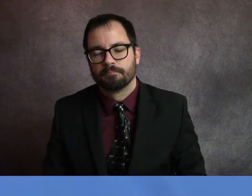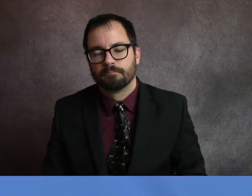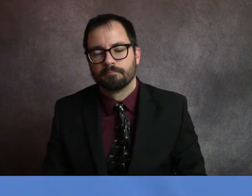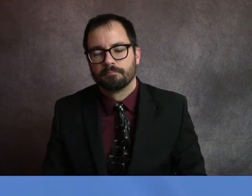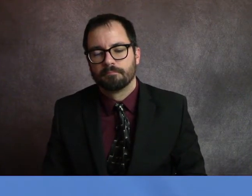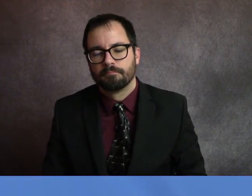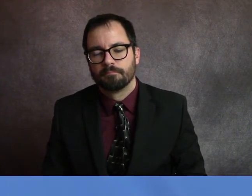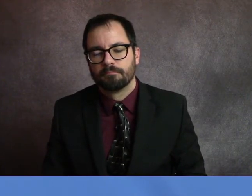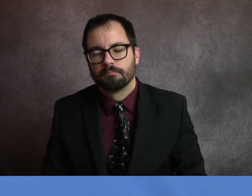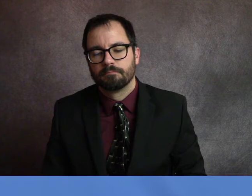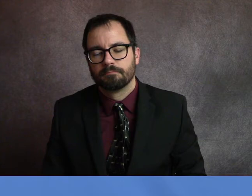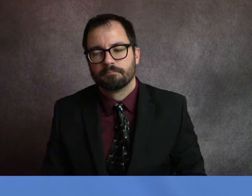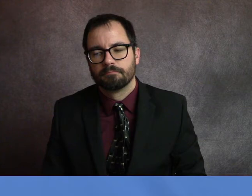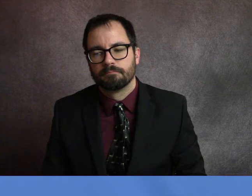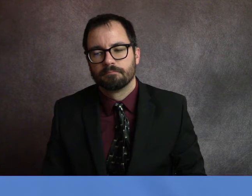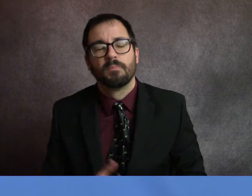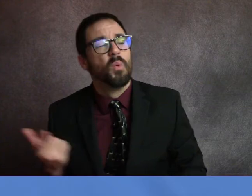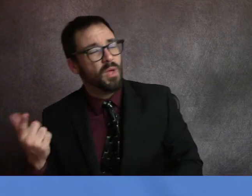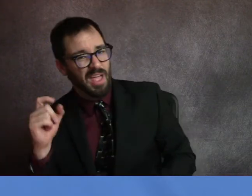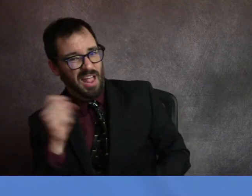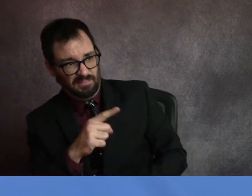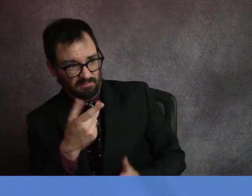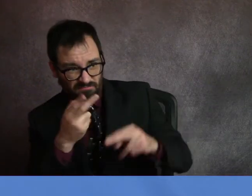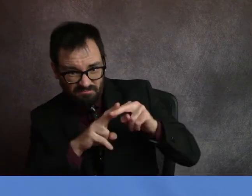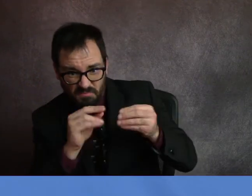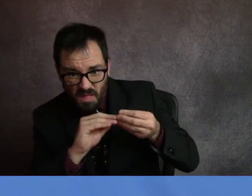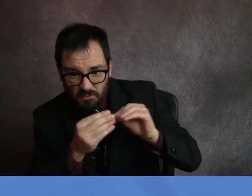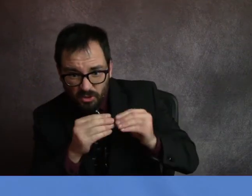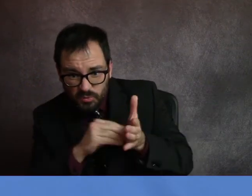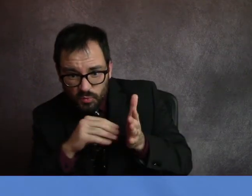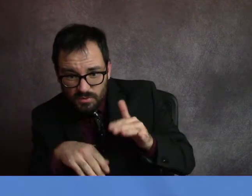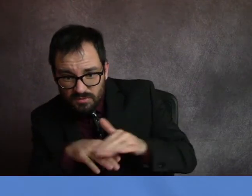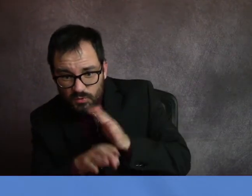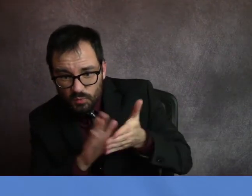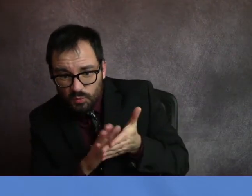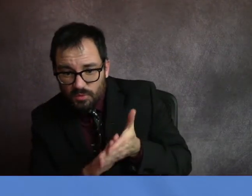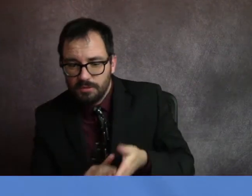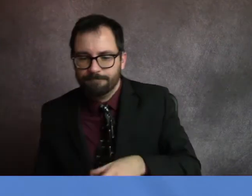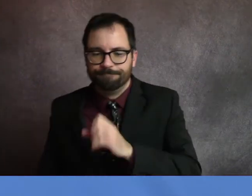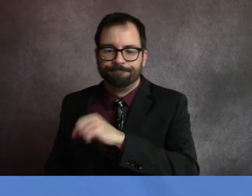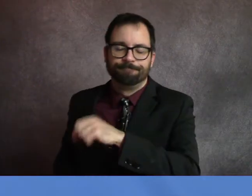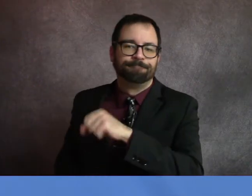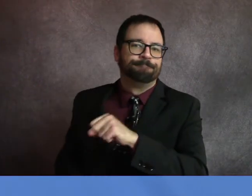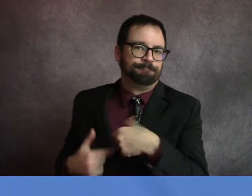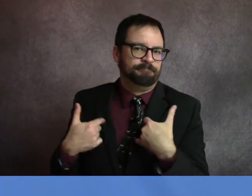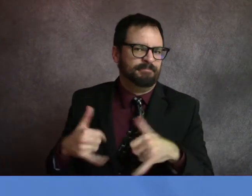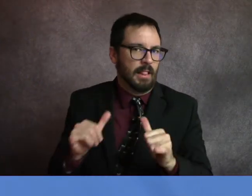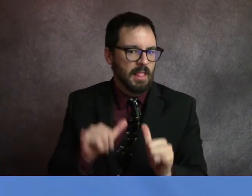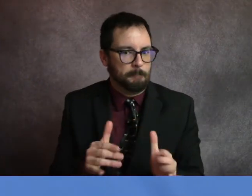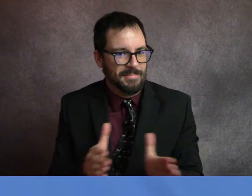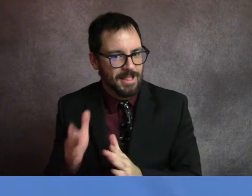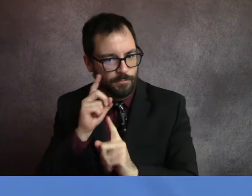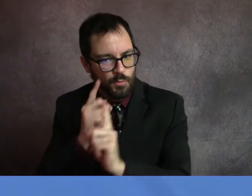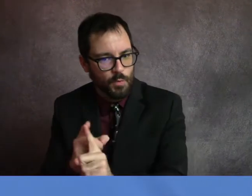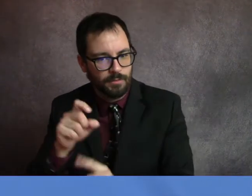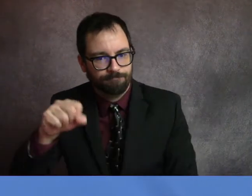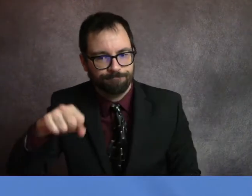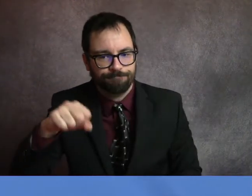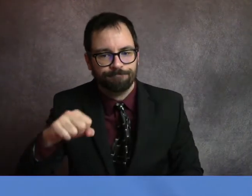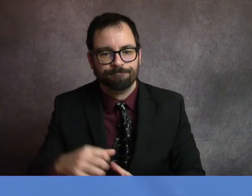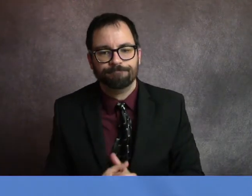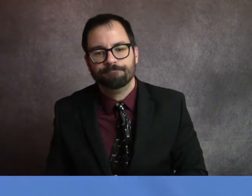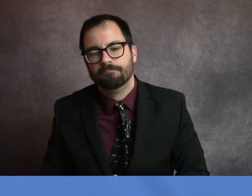students and staff. Is that part of the overall plan? Yeah, we're working towards that. We don't have students. We only have 200 students in schools